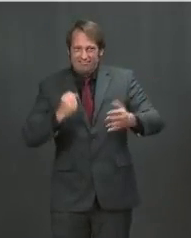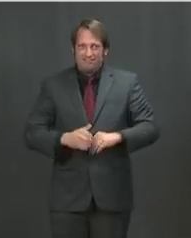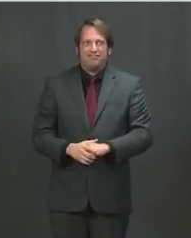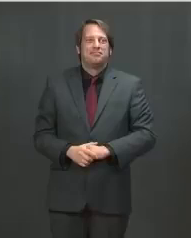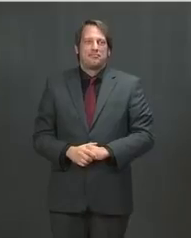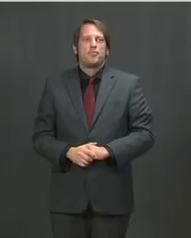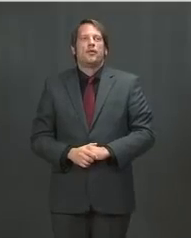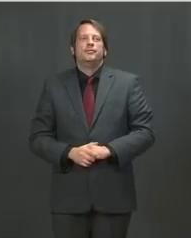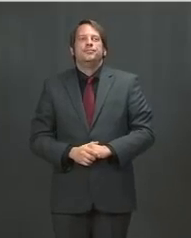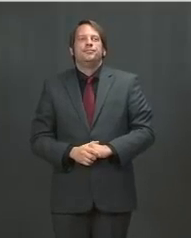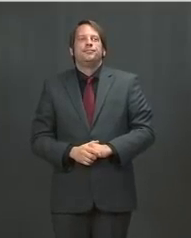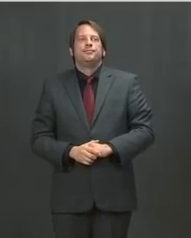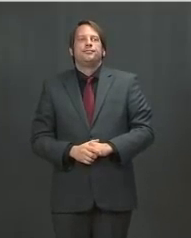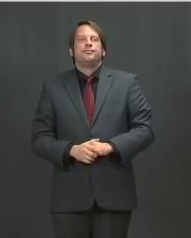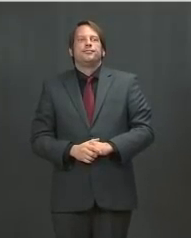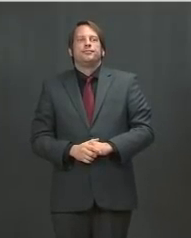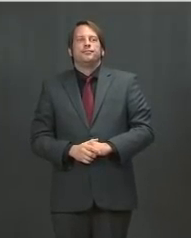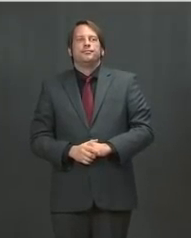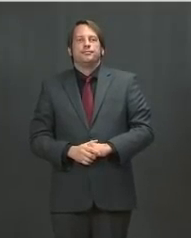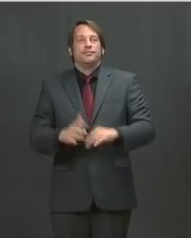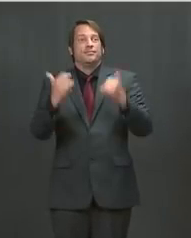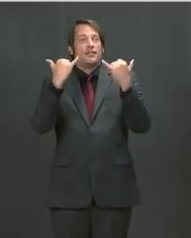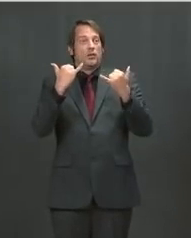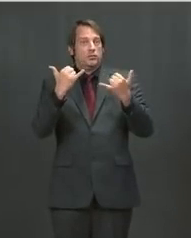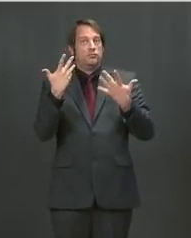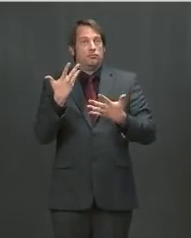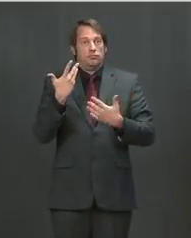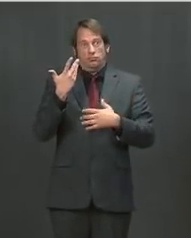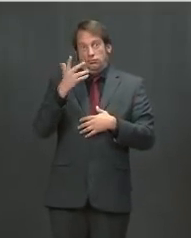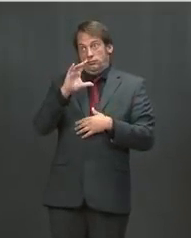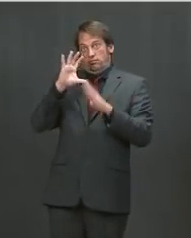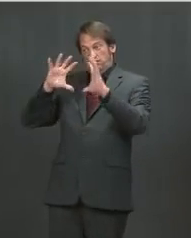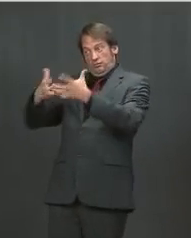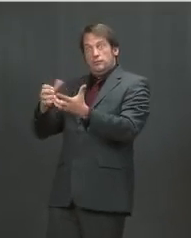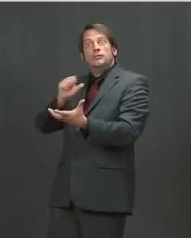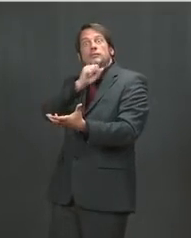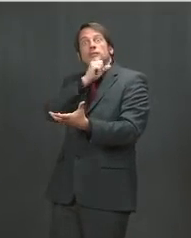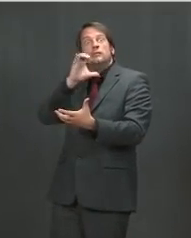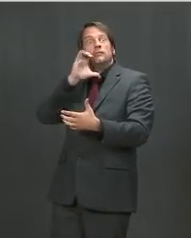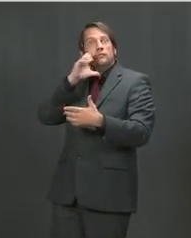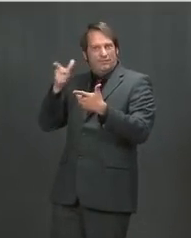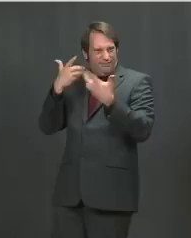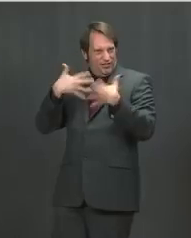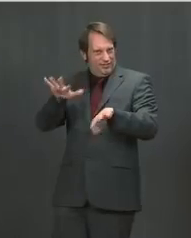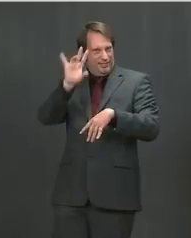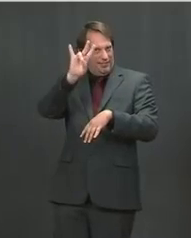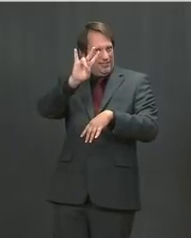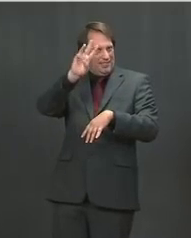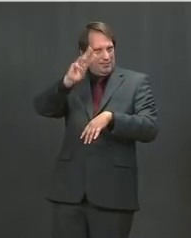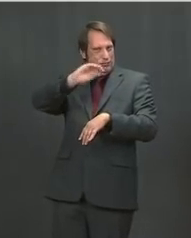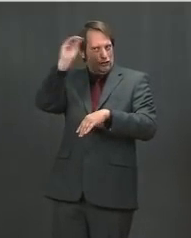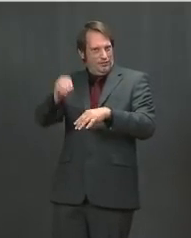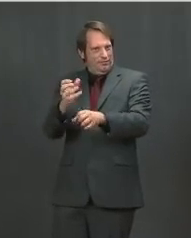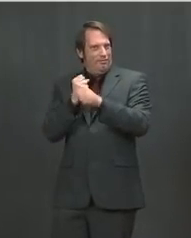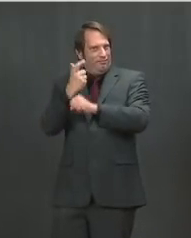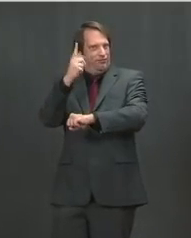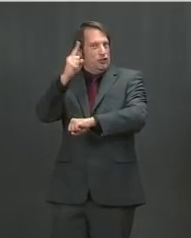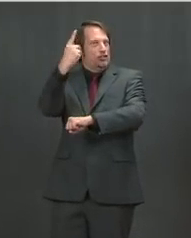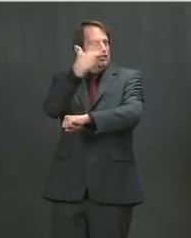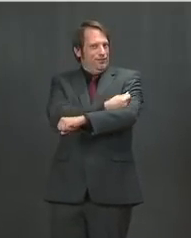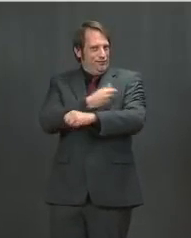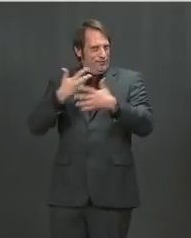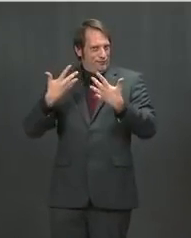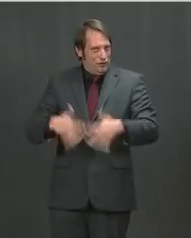over 76% of seniors have had at least their first shot. If you know a senior who has not yet had the opportunity to get a